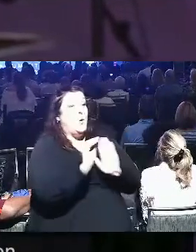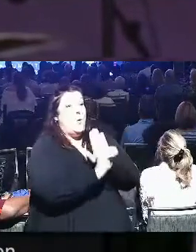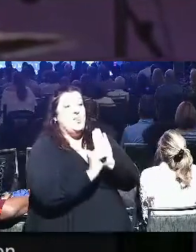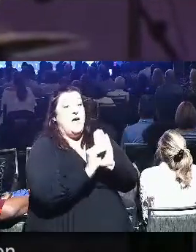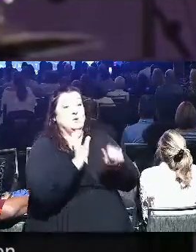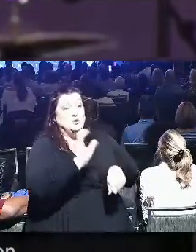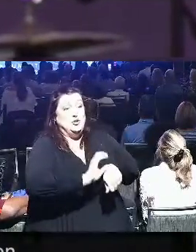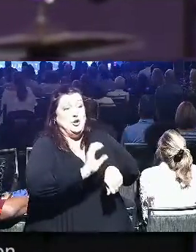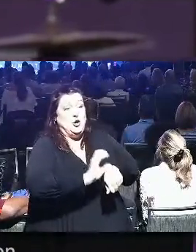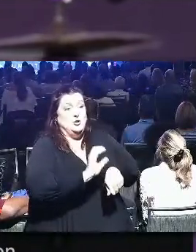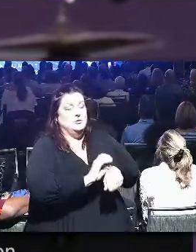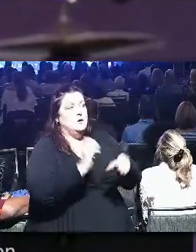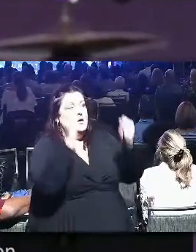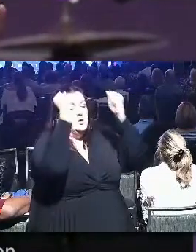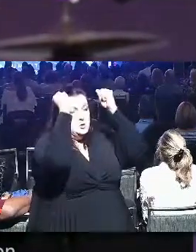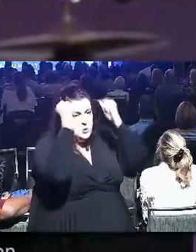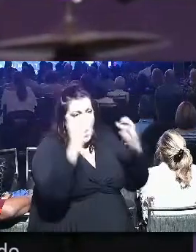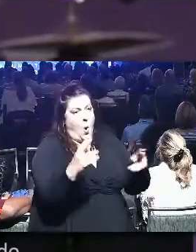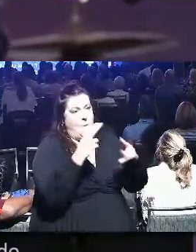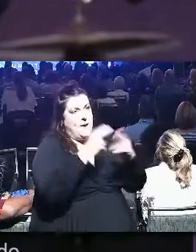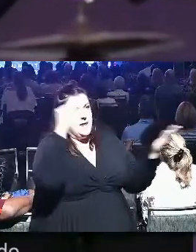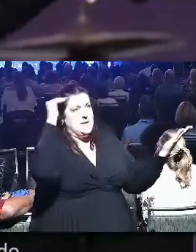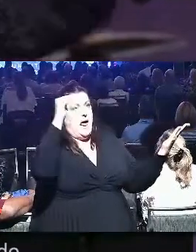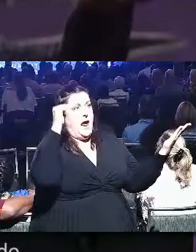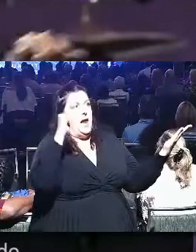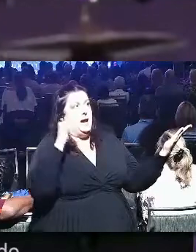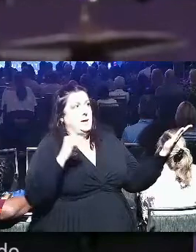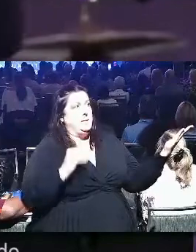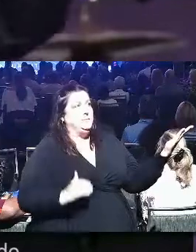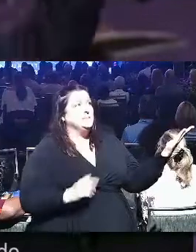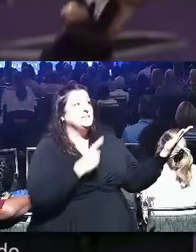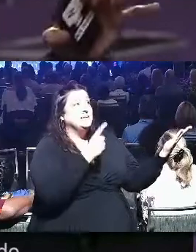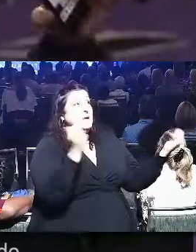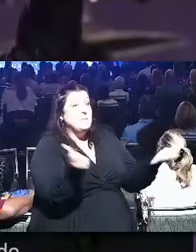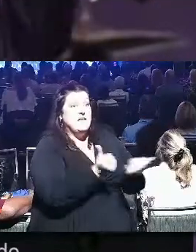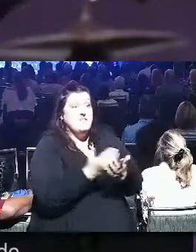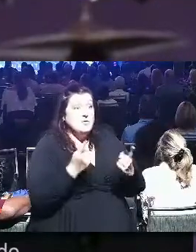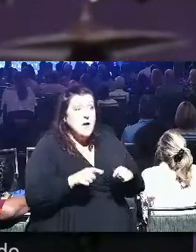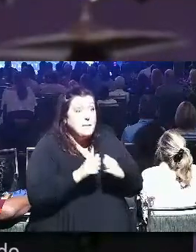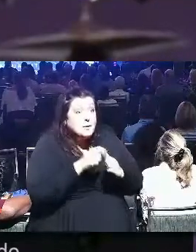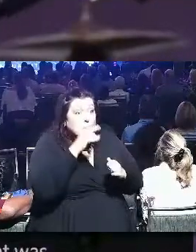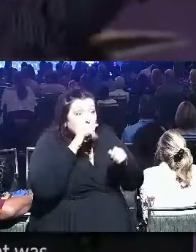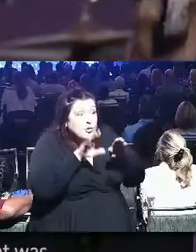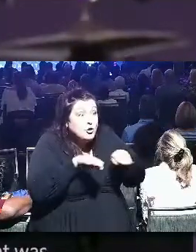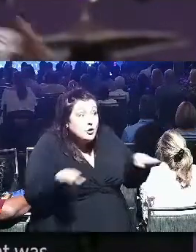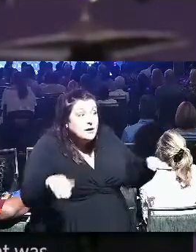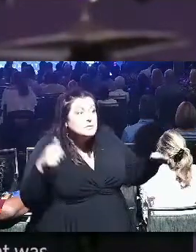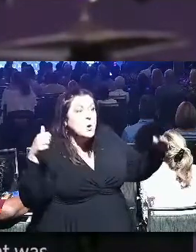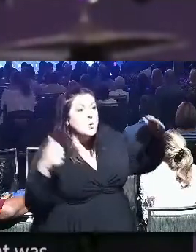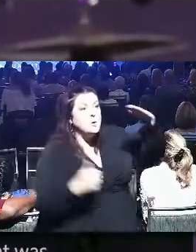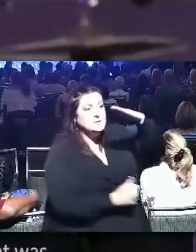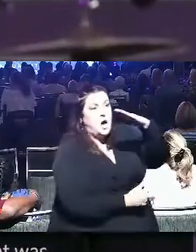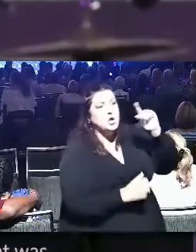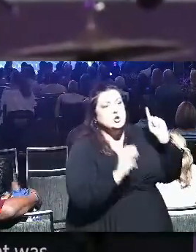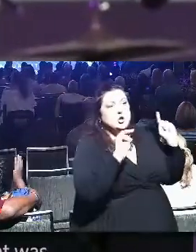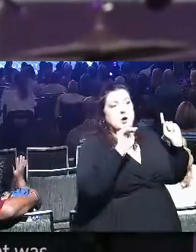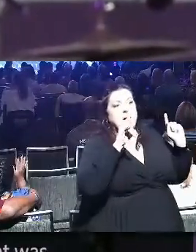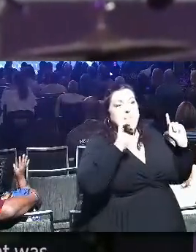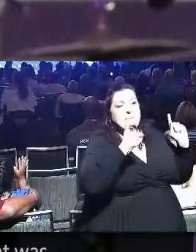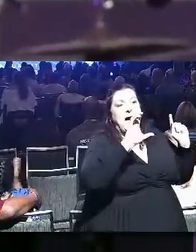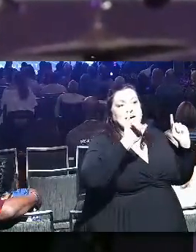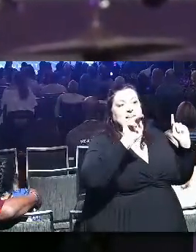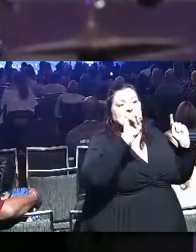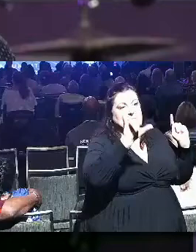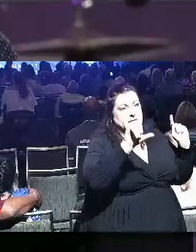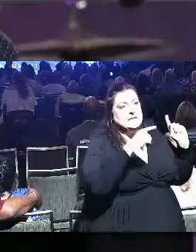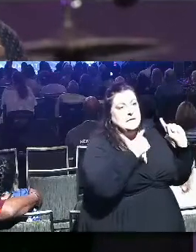church, too many names to mention, but really everything that was happening with your kids was under the umbrella of Mike and Cindy Morris.